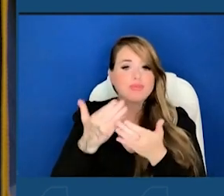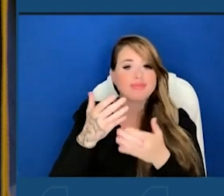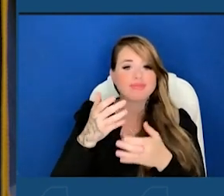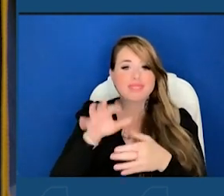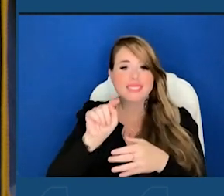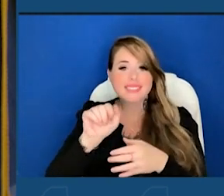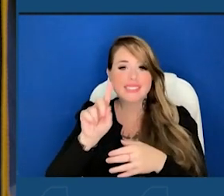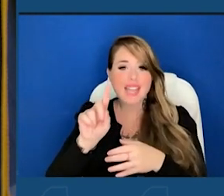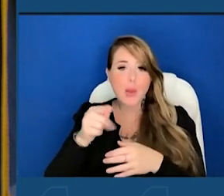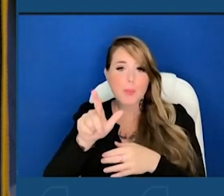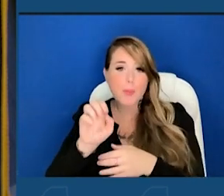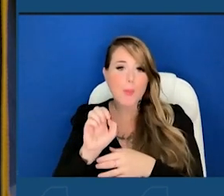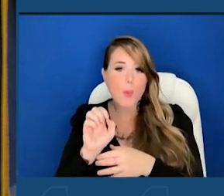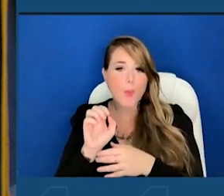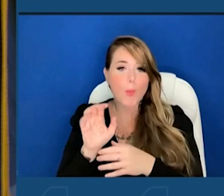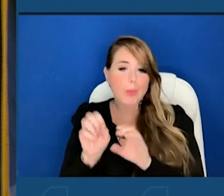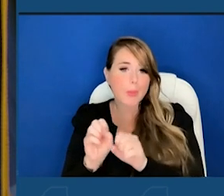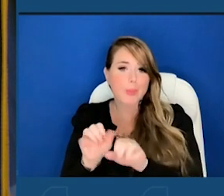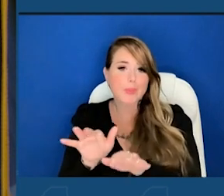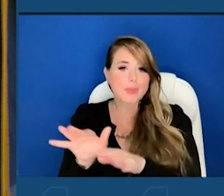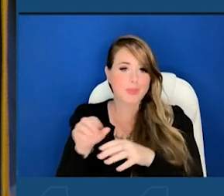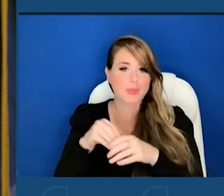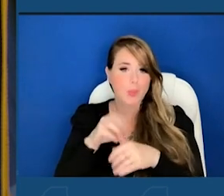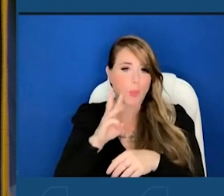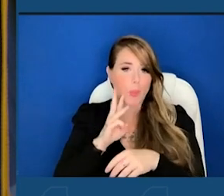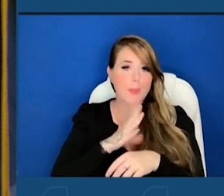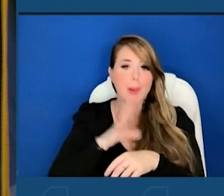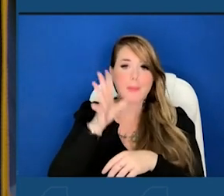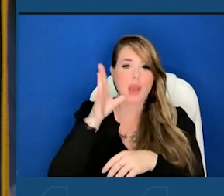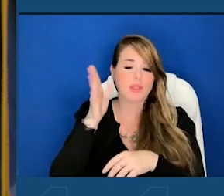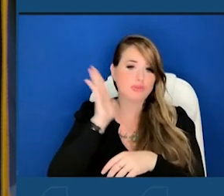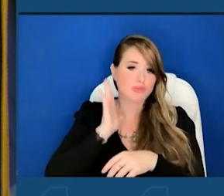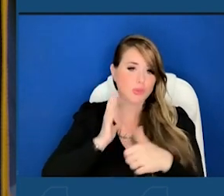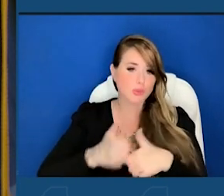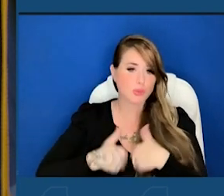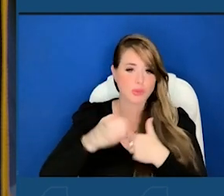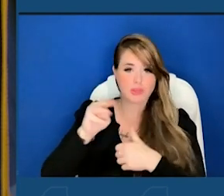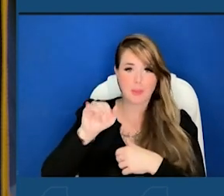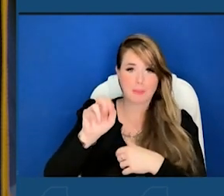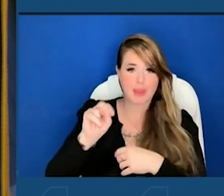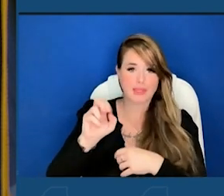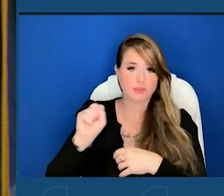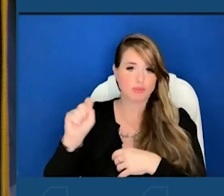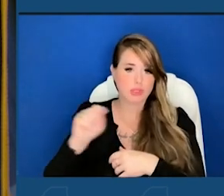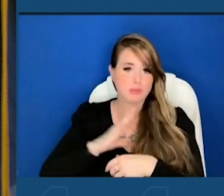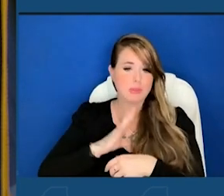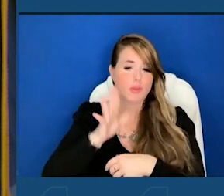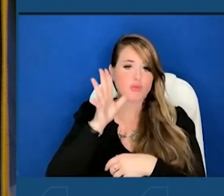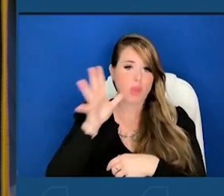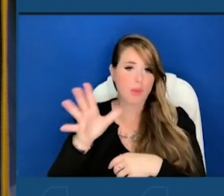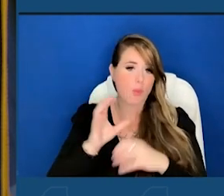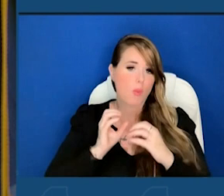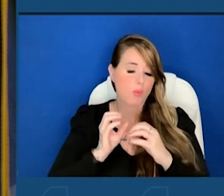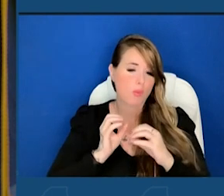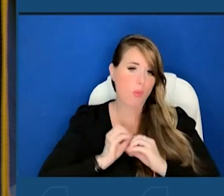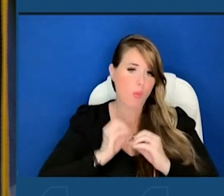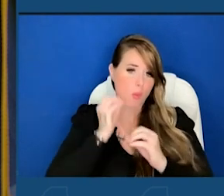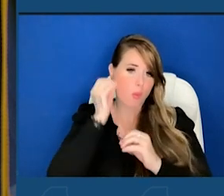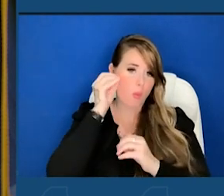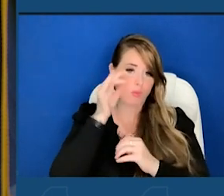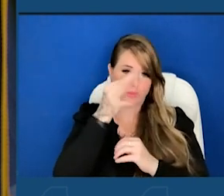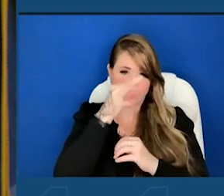My mother used to live right over here on Main Street. My grandmother lived around the corner as a homeowner, one of the